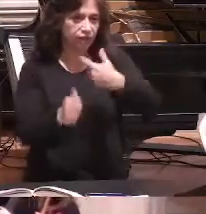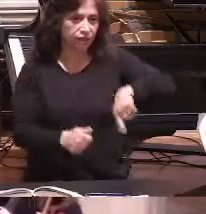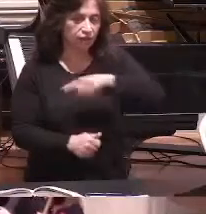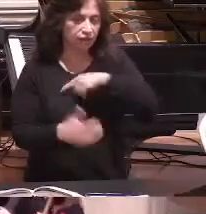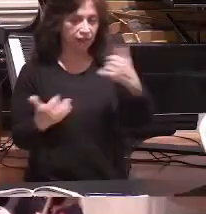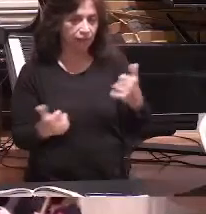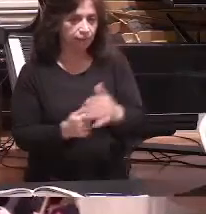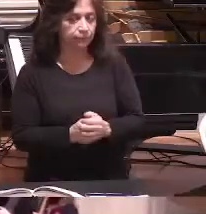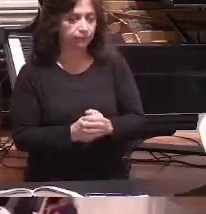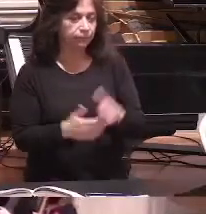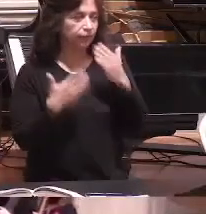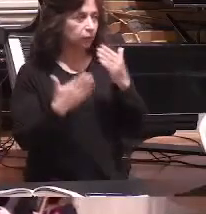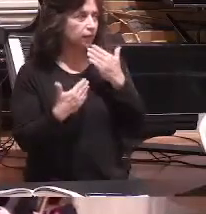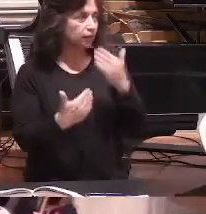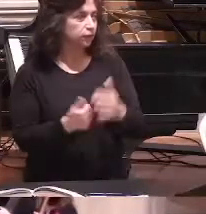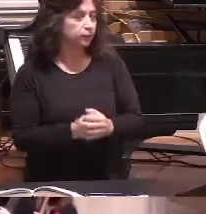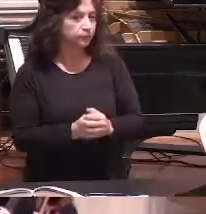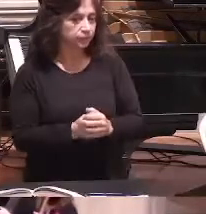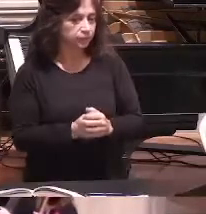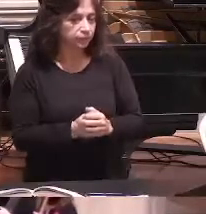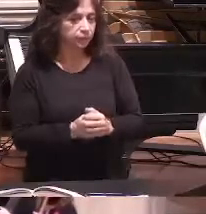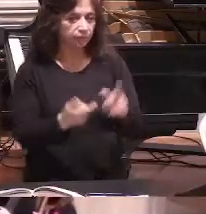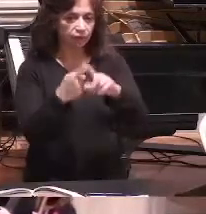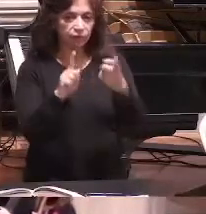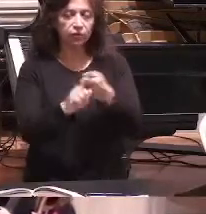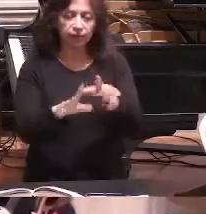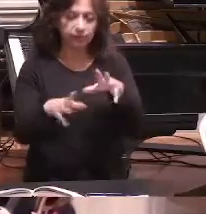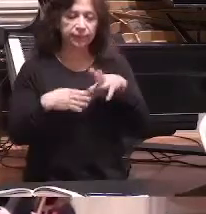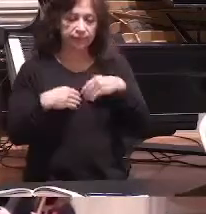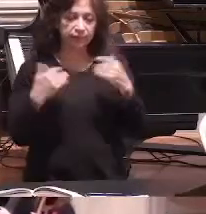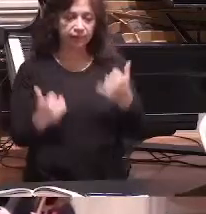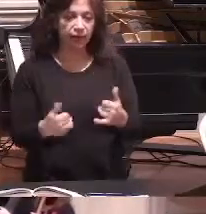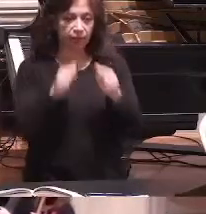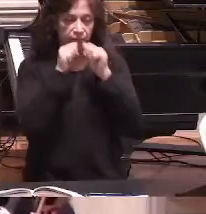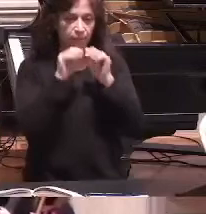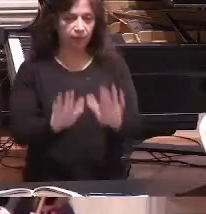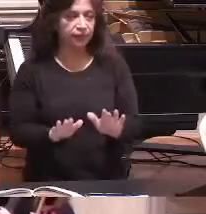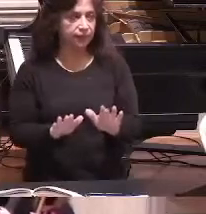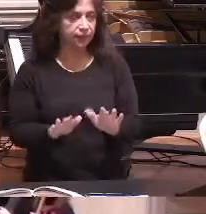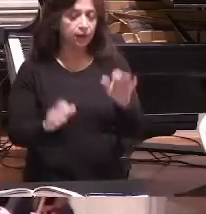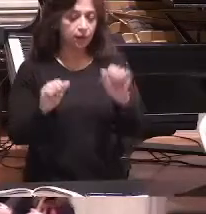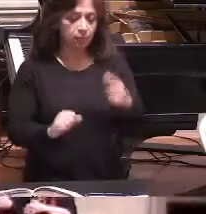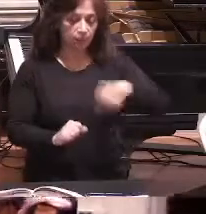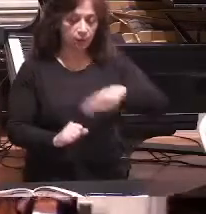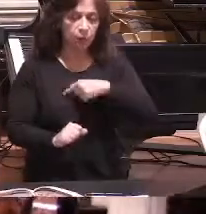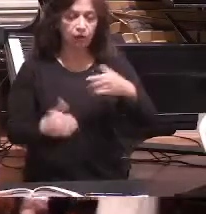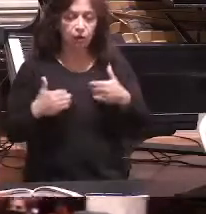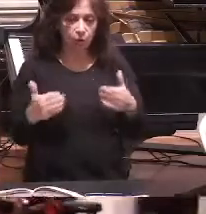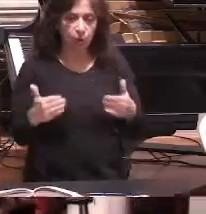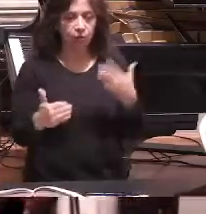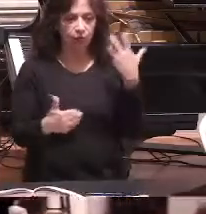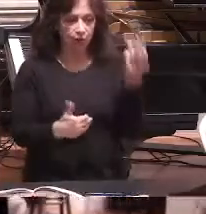us today. So thank you. Friends, receive now the benediction. May we go forth from